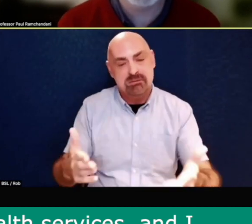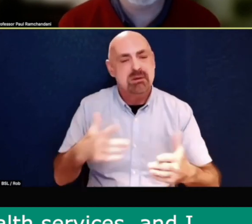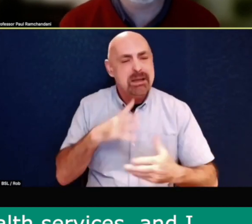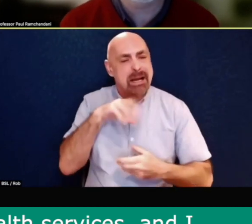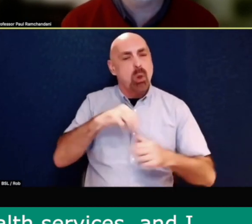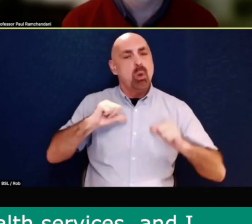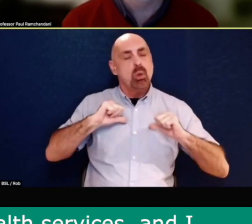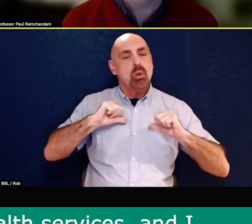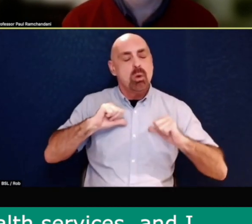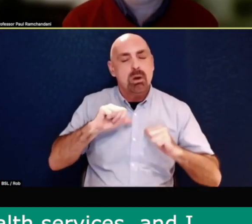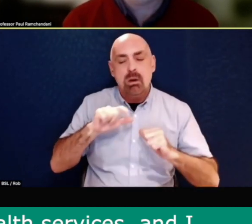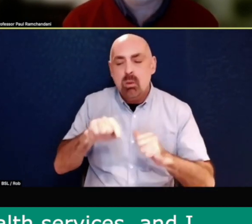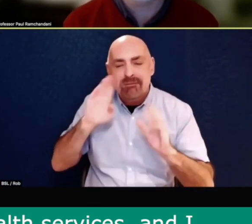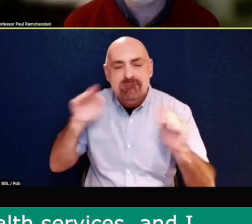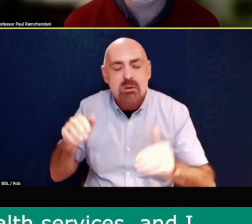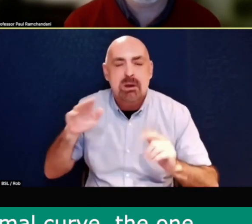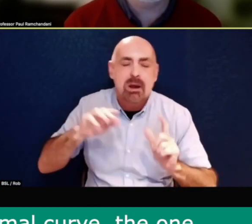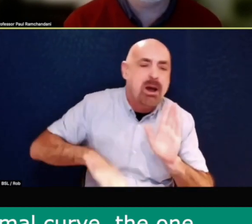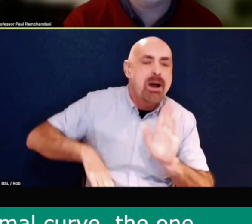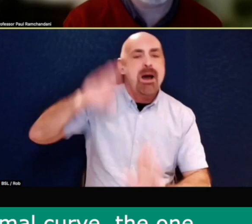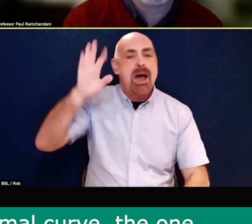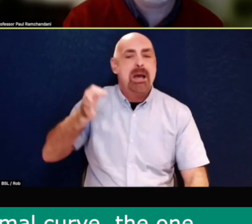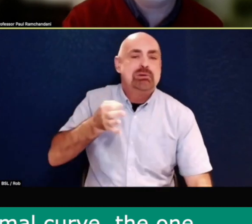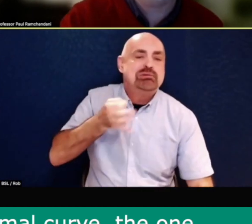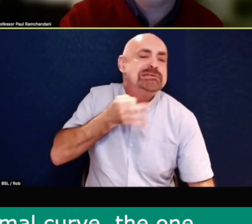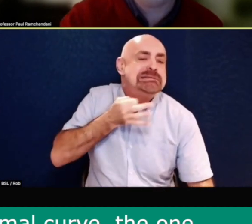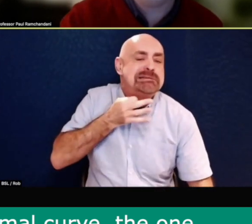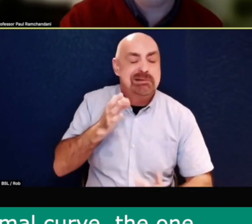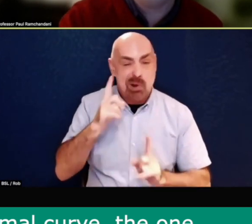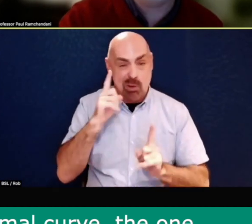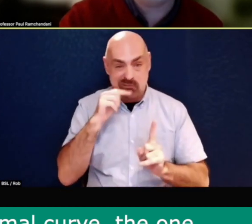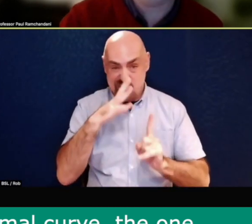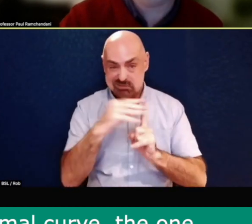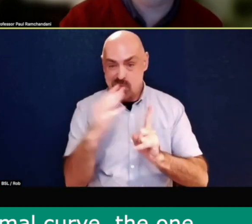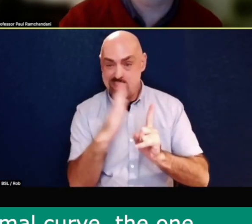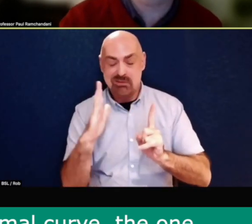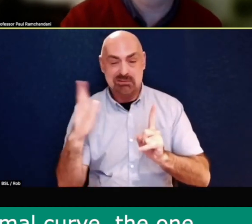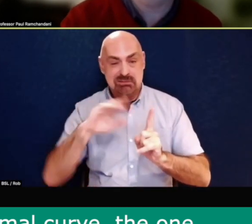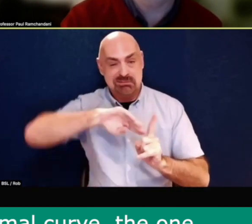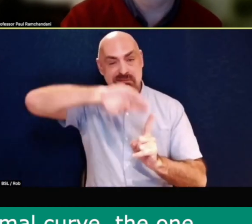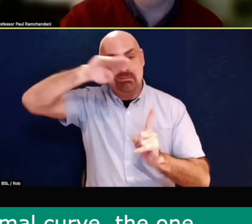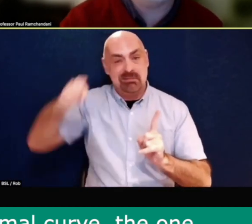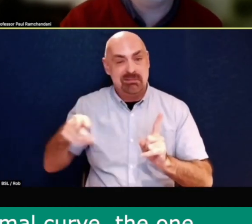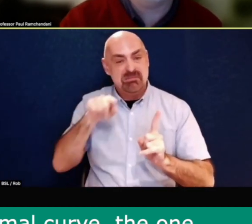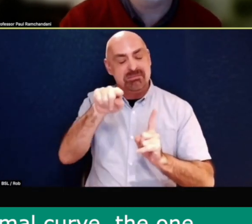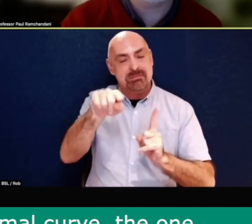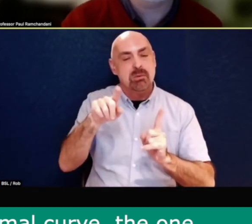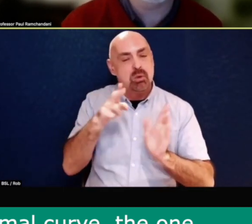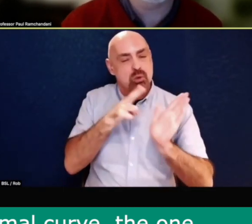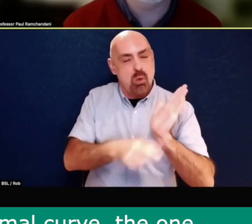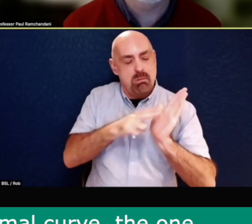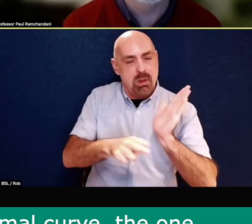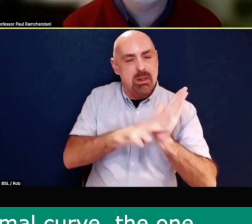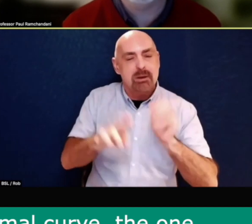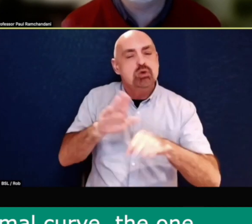often focusing on the high-risk group. So if we look at the right-hand bell curve, so normal curve, the one coloured